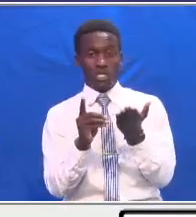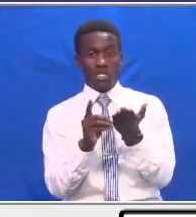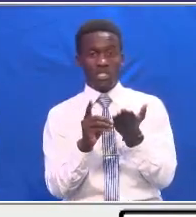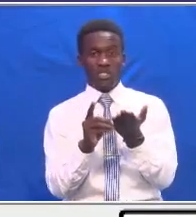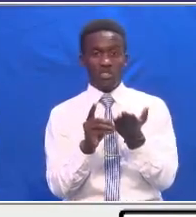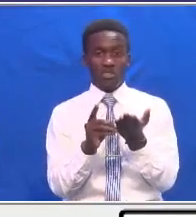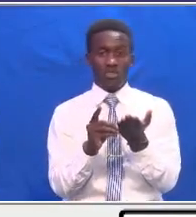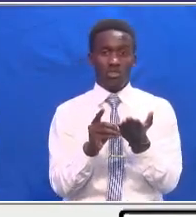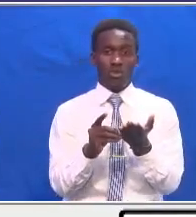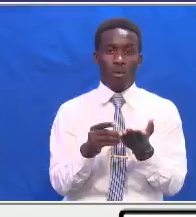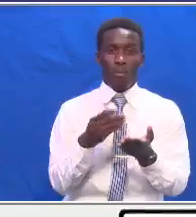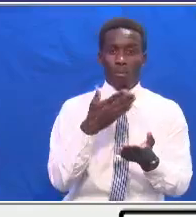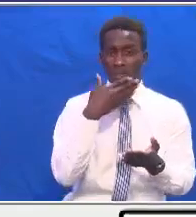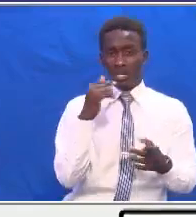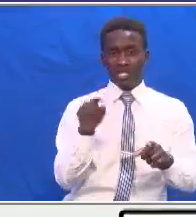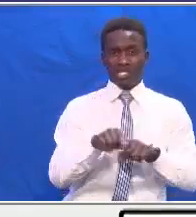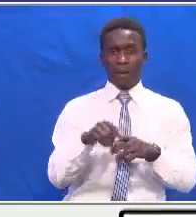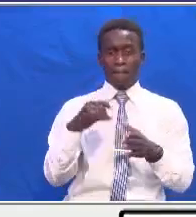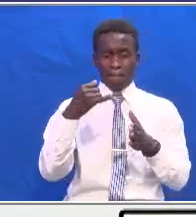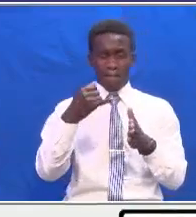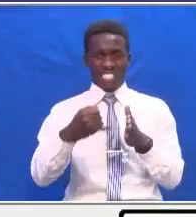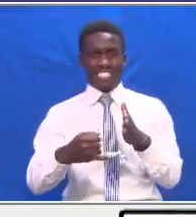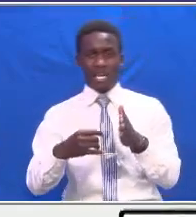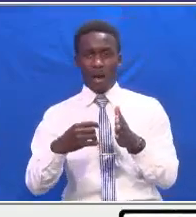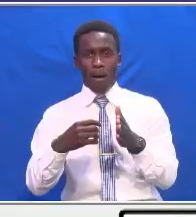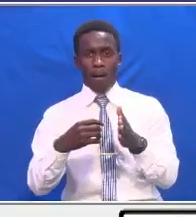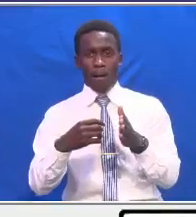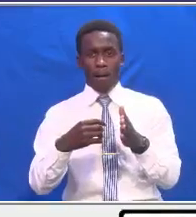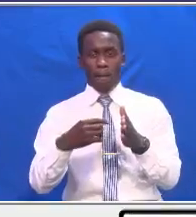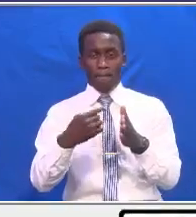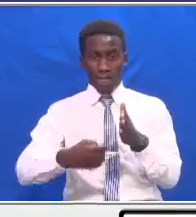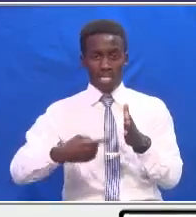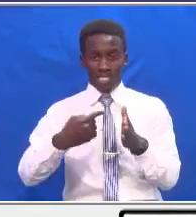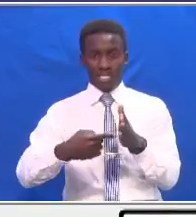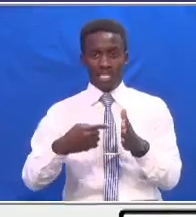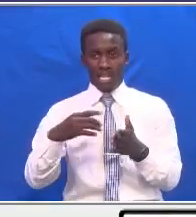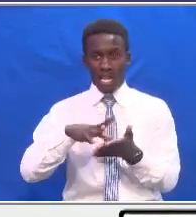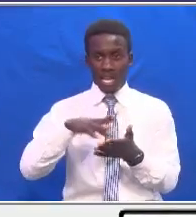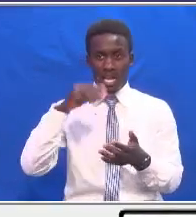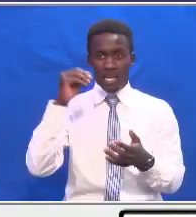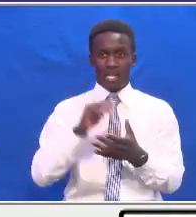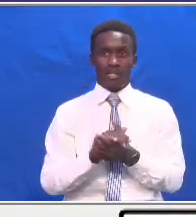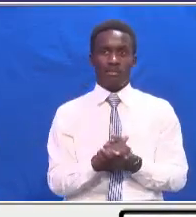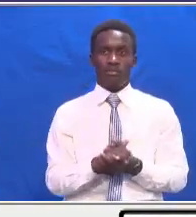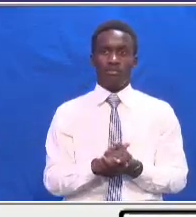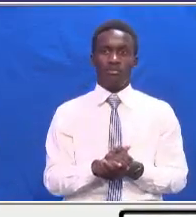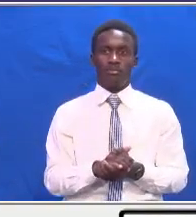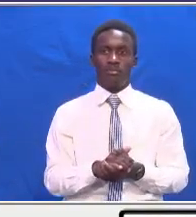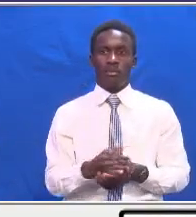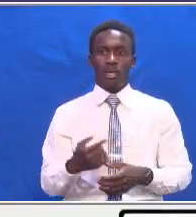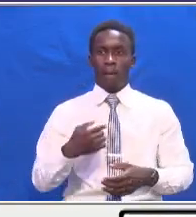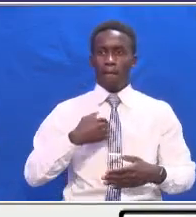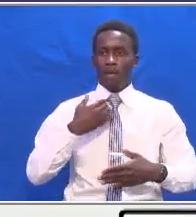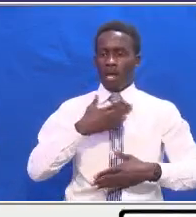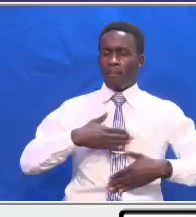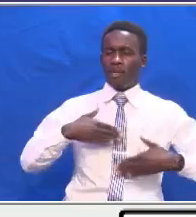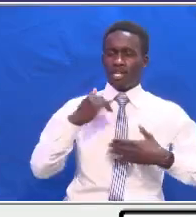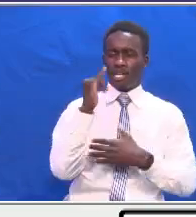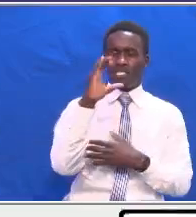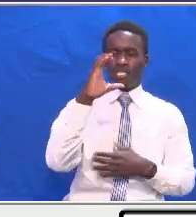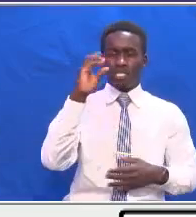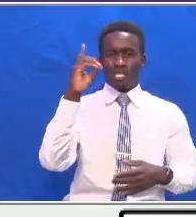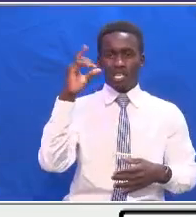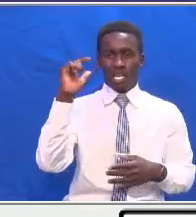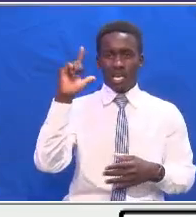can come only through a program such as ICDL. Dear delegates, I appreciate ICDL and all our